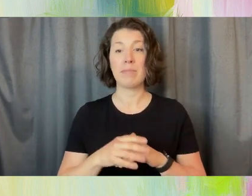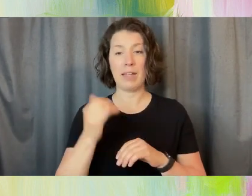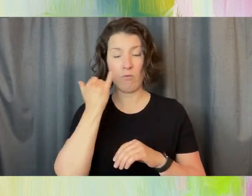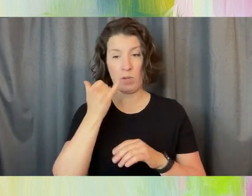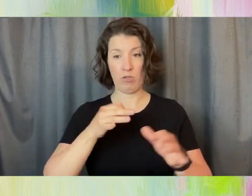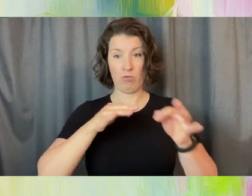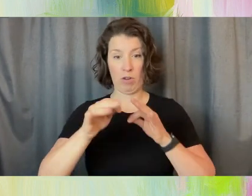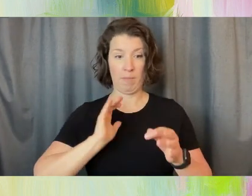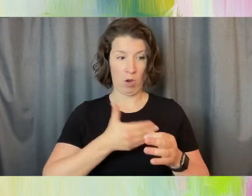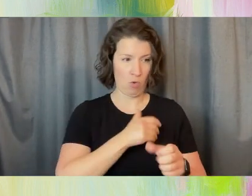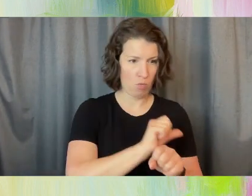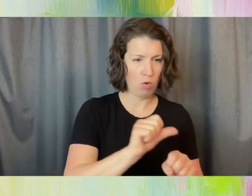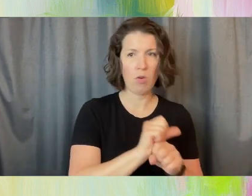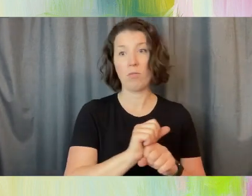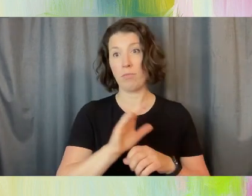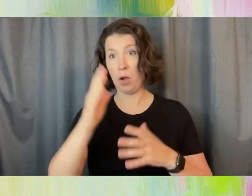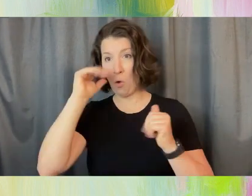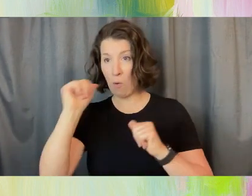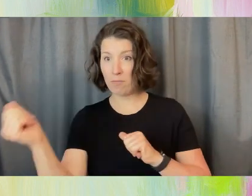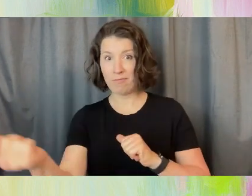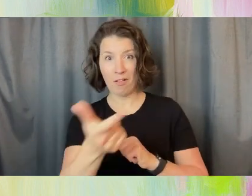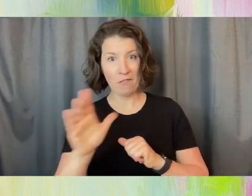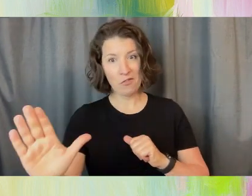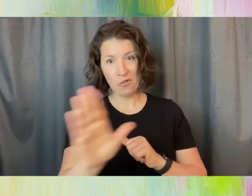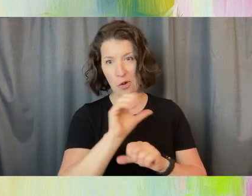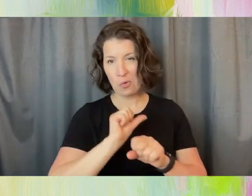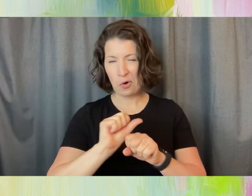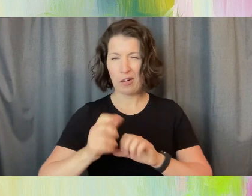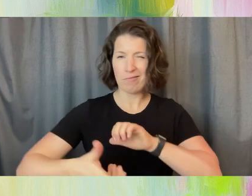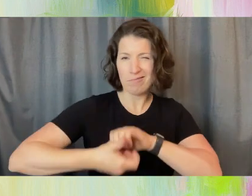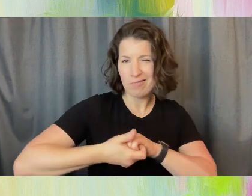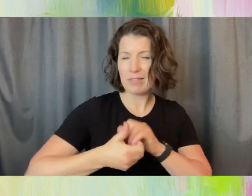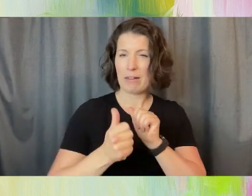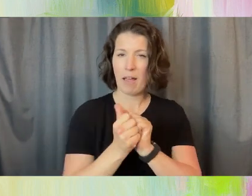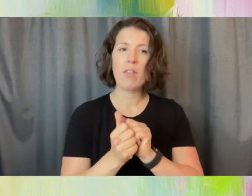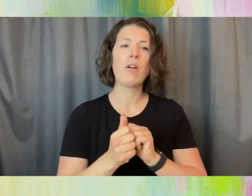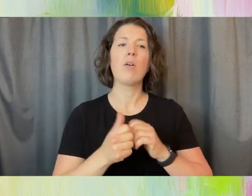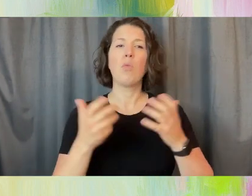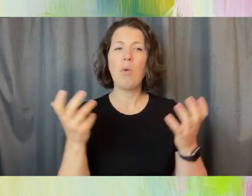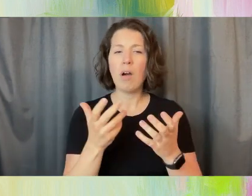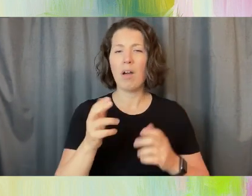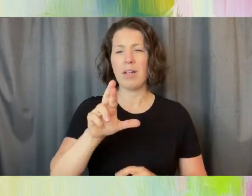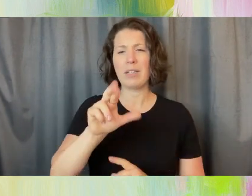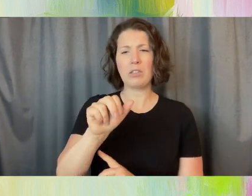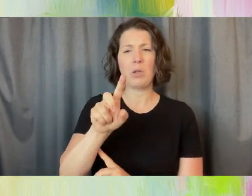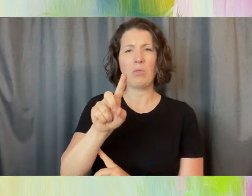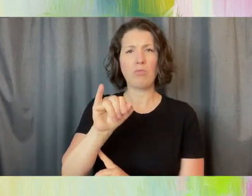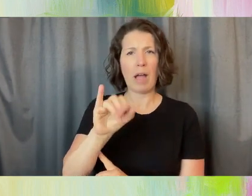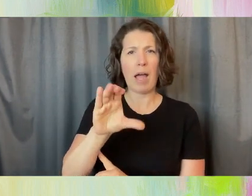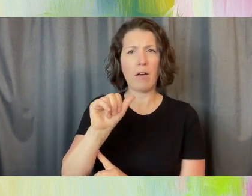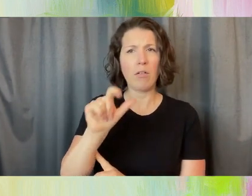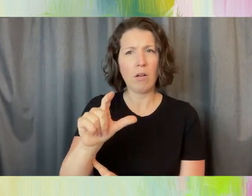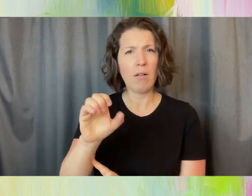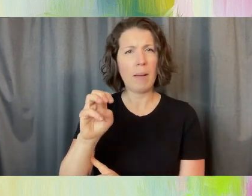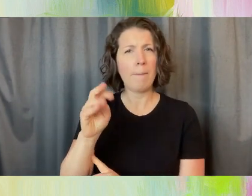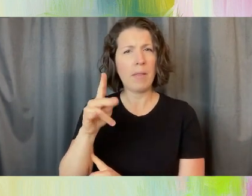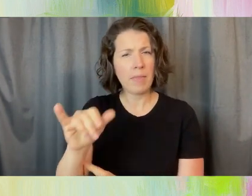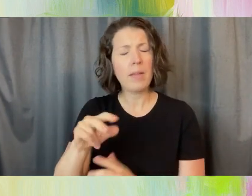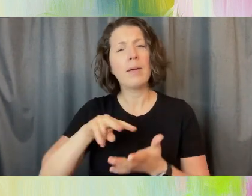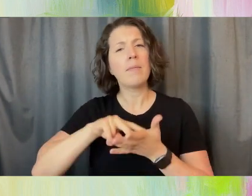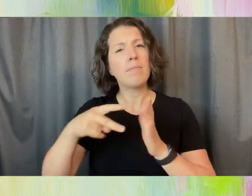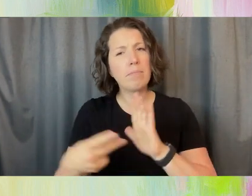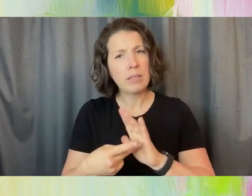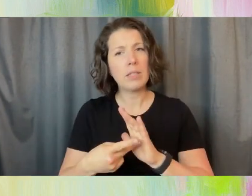your work and our work together, this would be it, which is radical empathy. Radical empathy means putting in